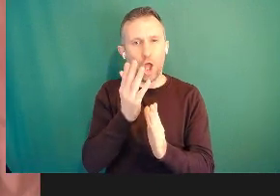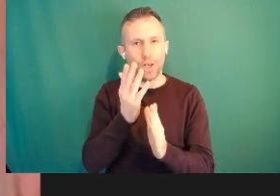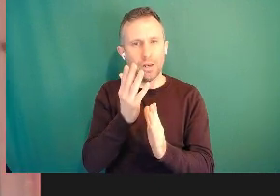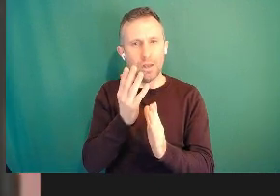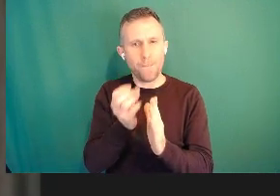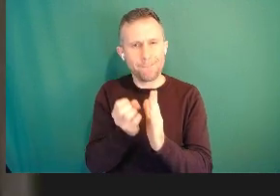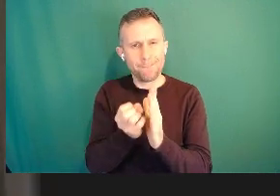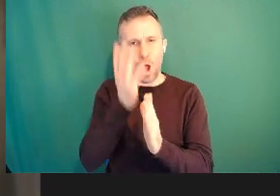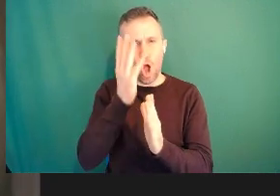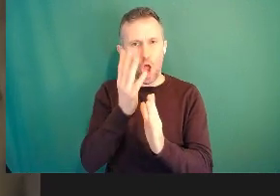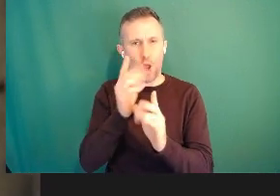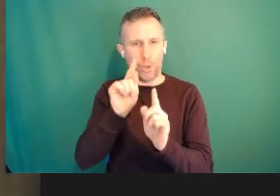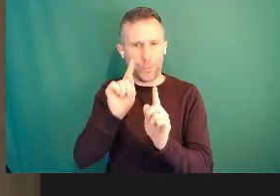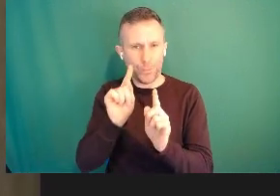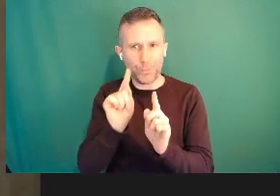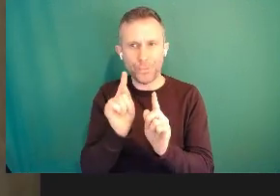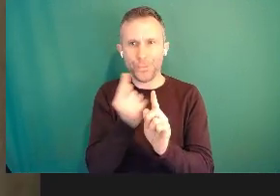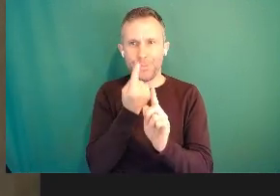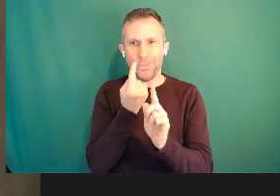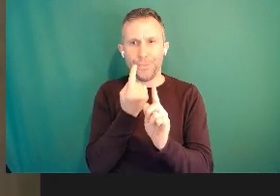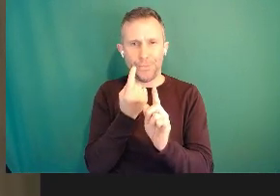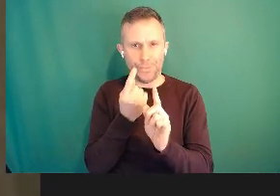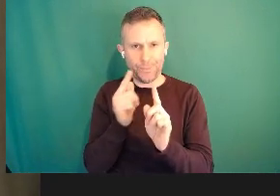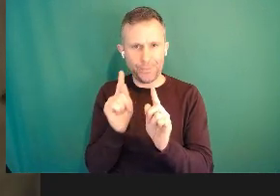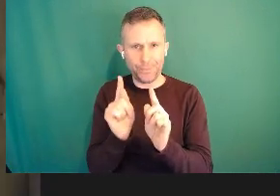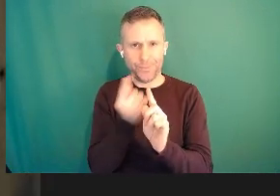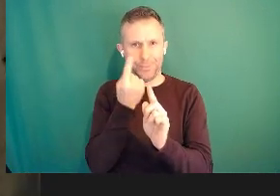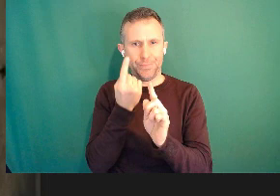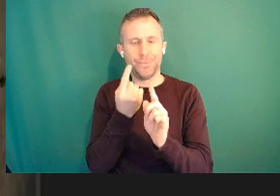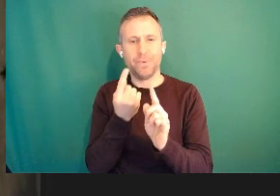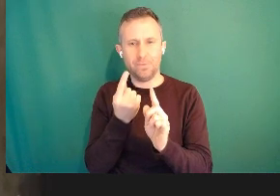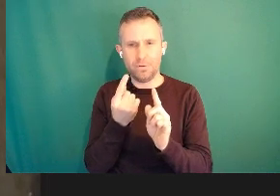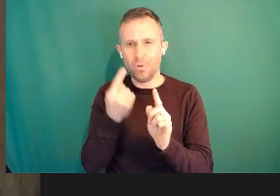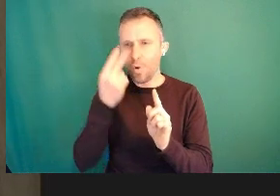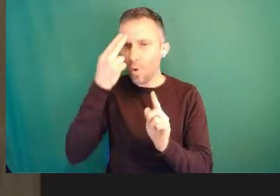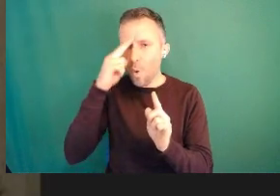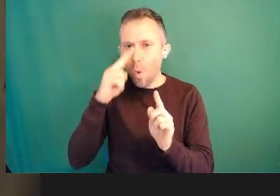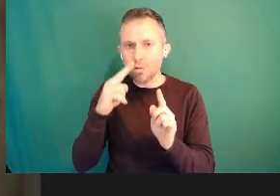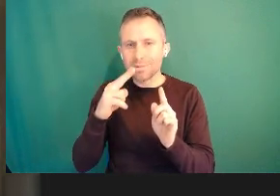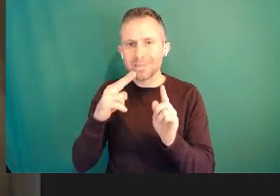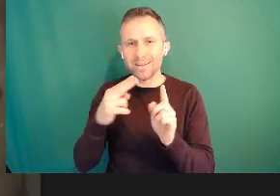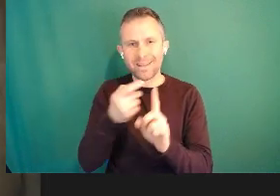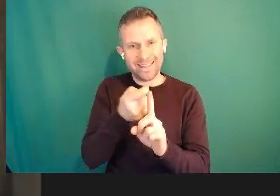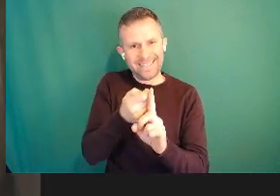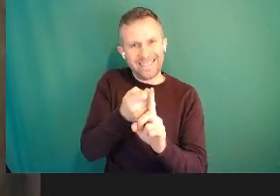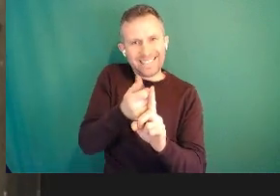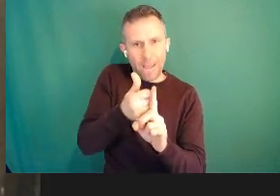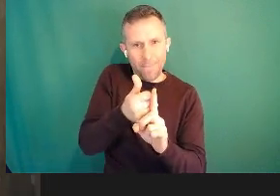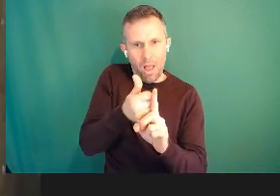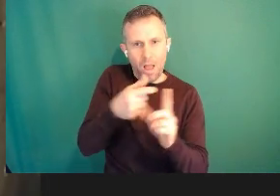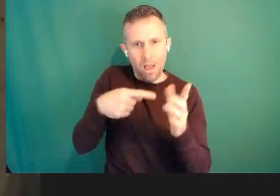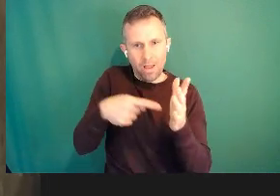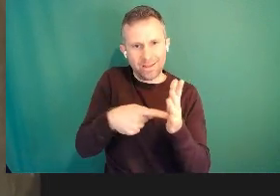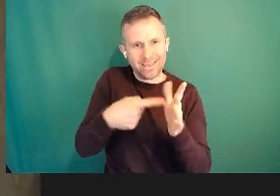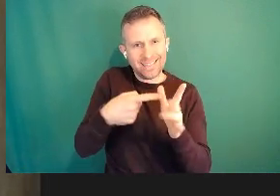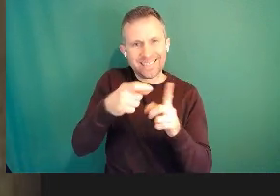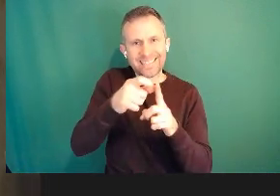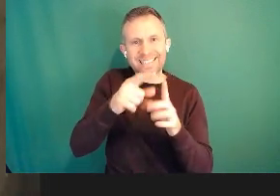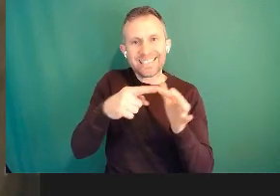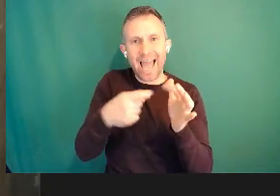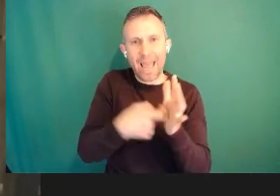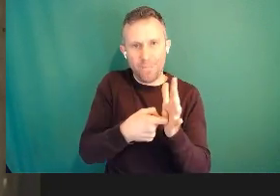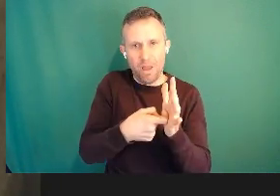And so that is a taper burn. And there's actually quite a lot of them on these archways. And they're thought to